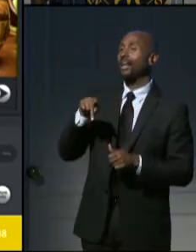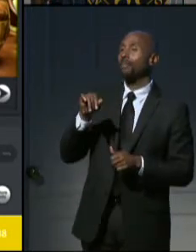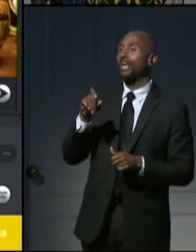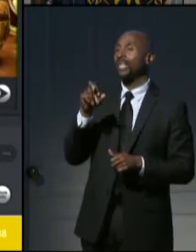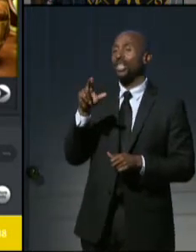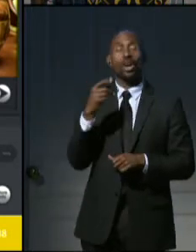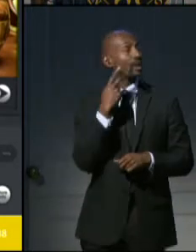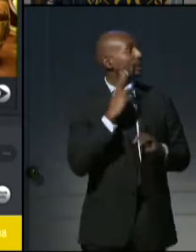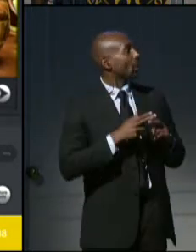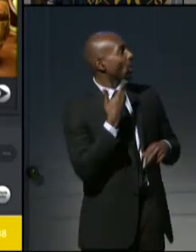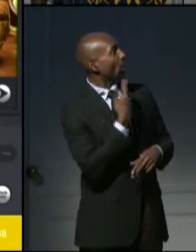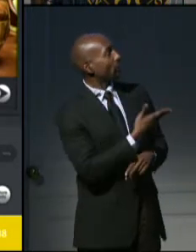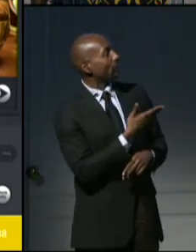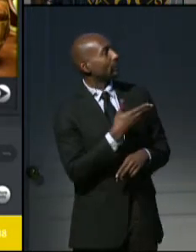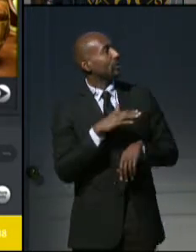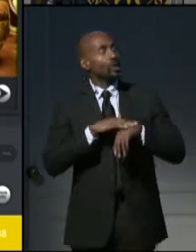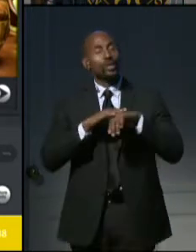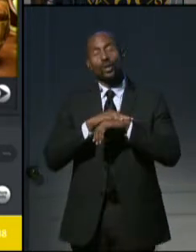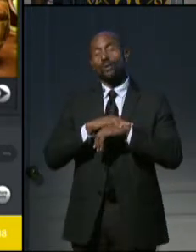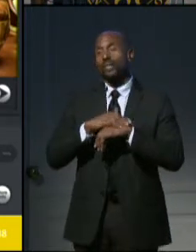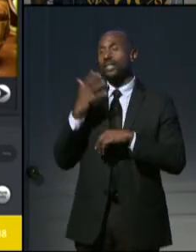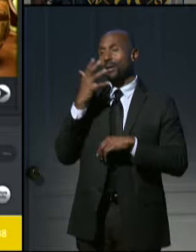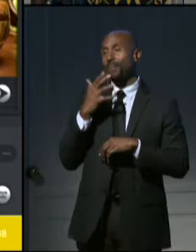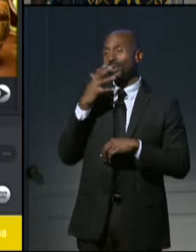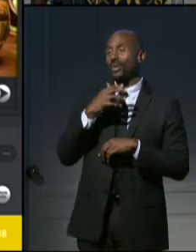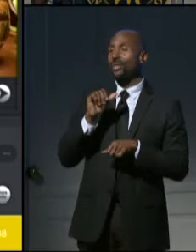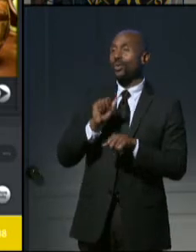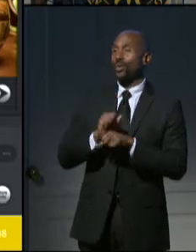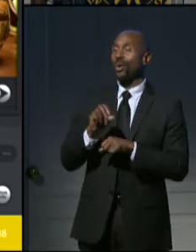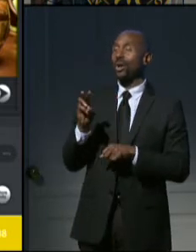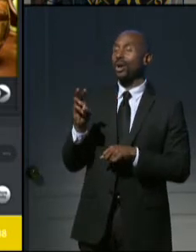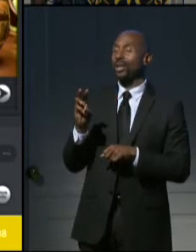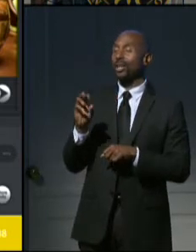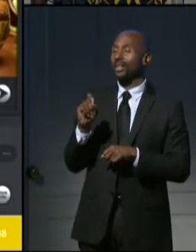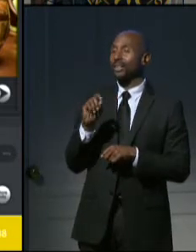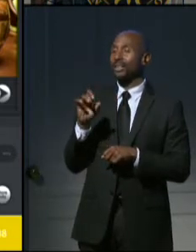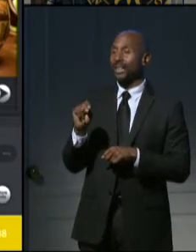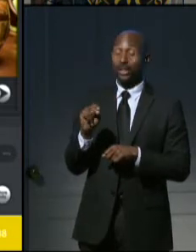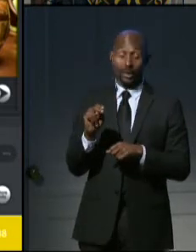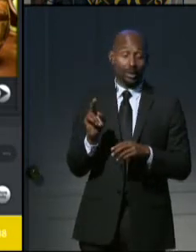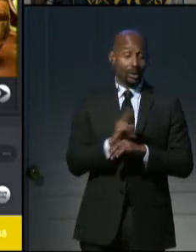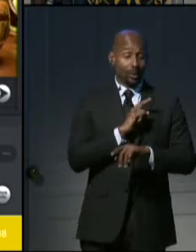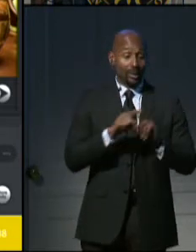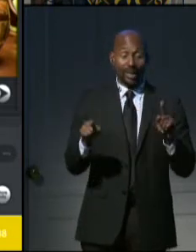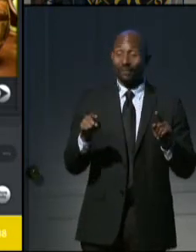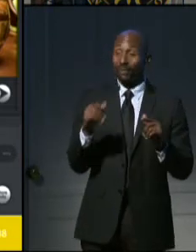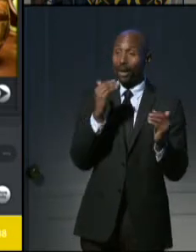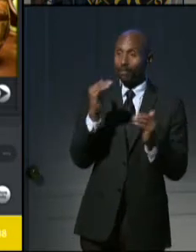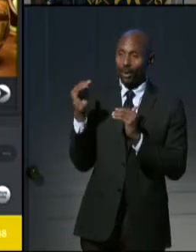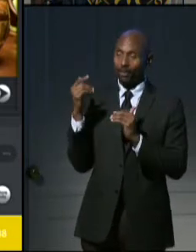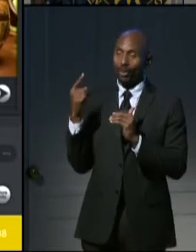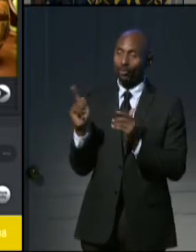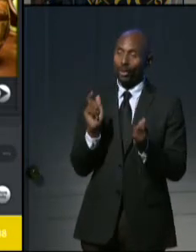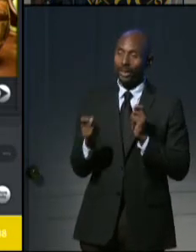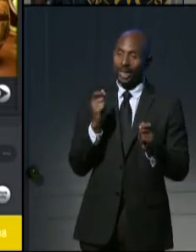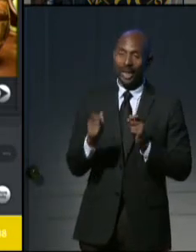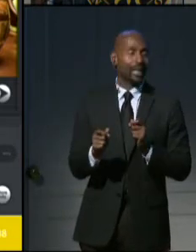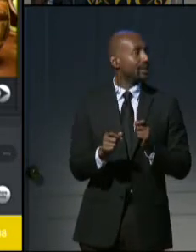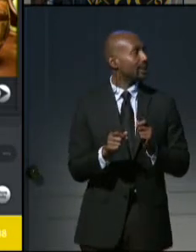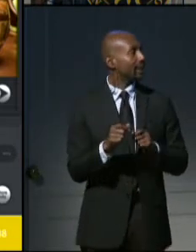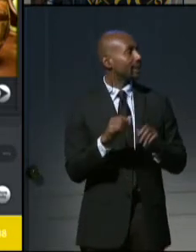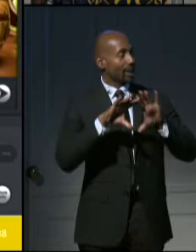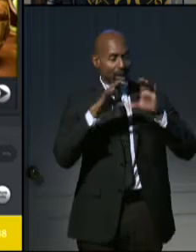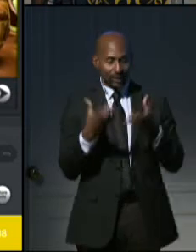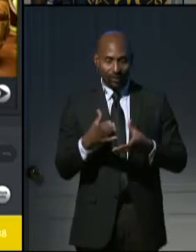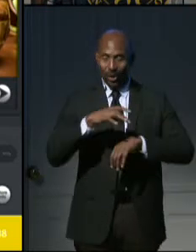Appearance Workstation, and what you're doing is using these different parameters to change the appearance of the sphere. So when we did